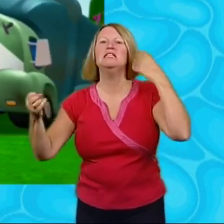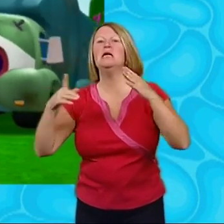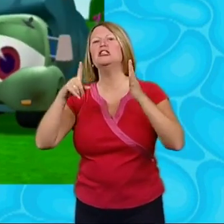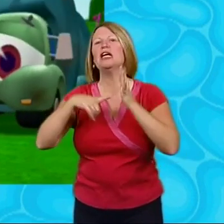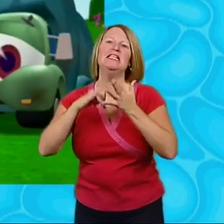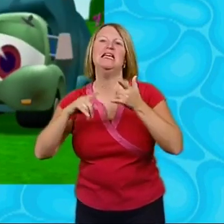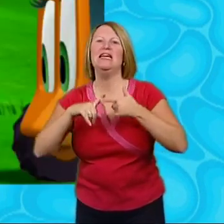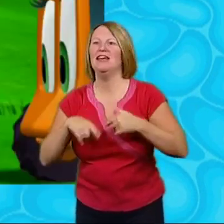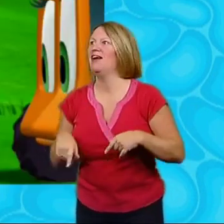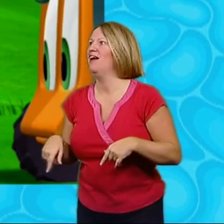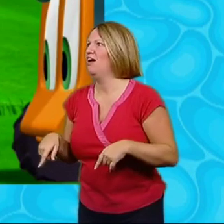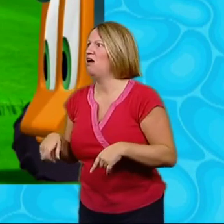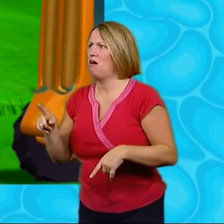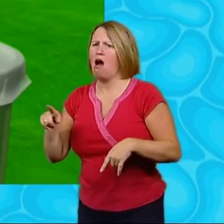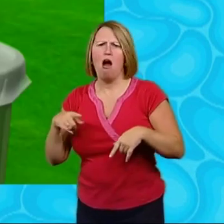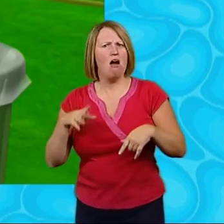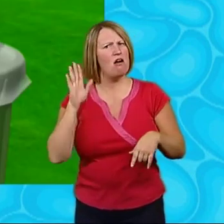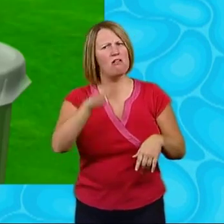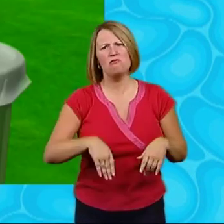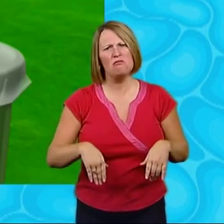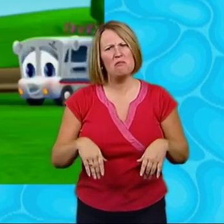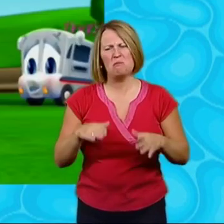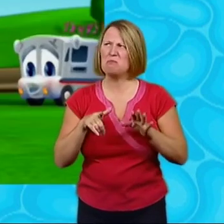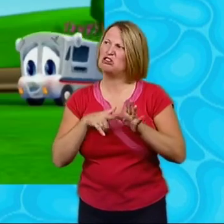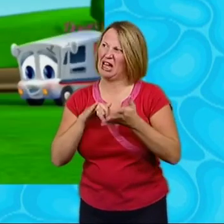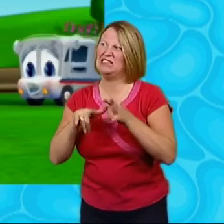Yes, Messy Jessie. Very funny.